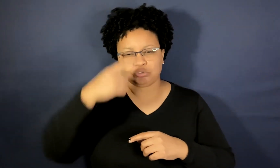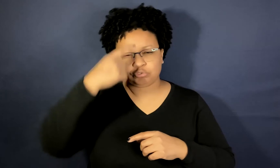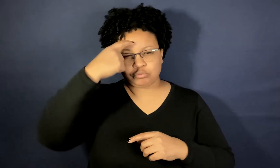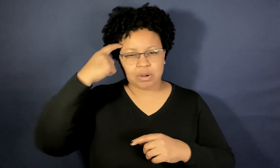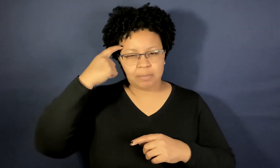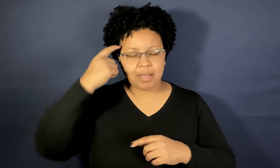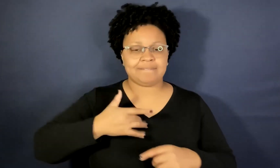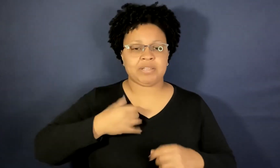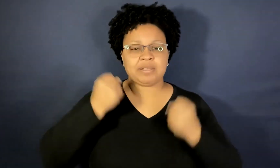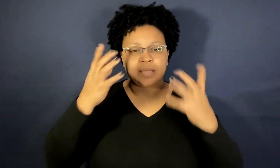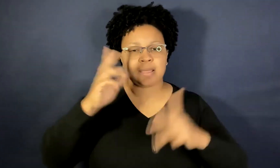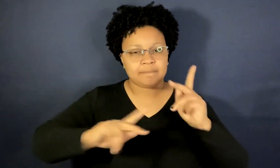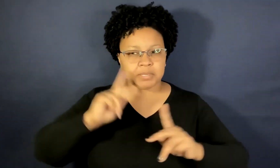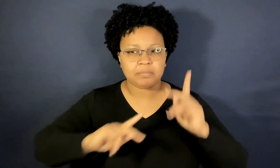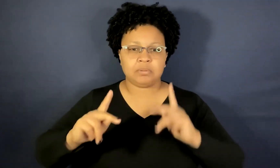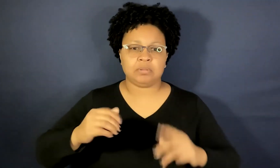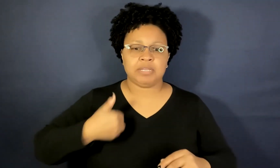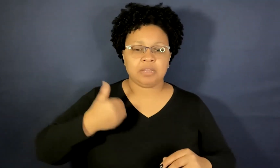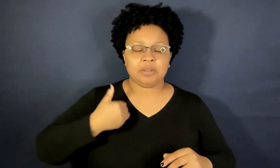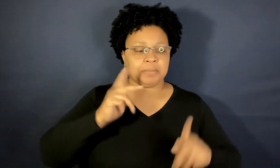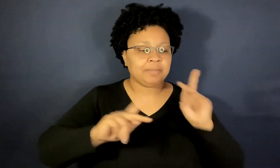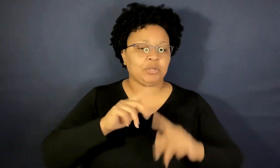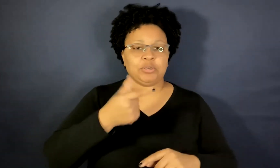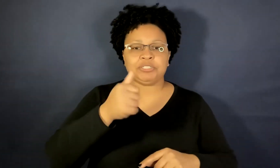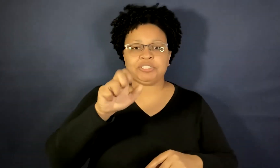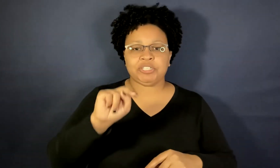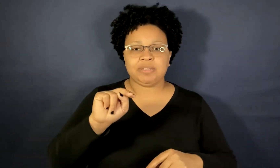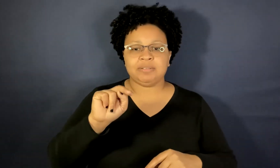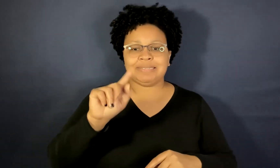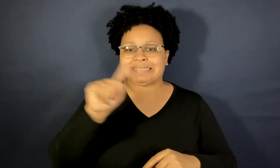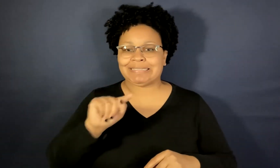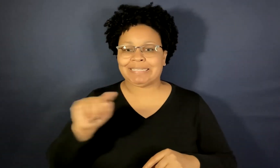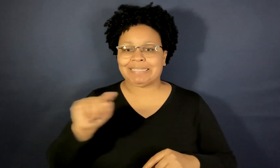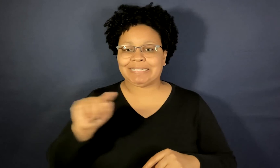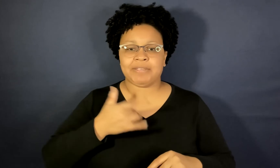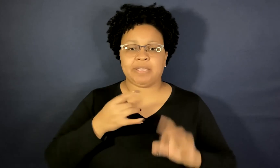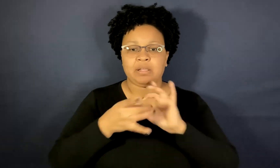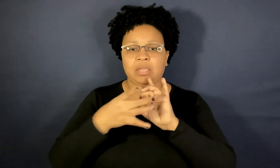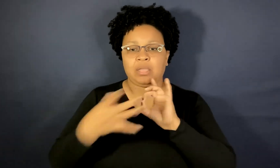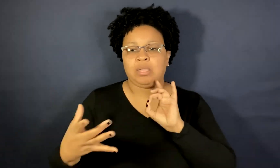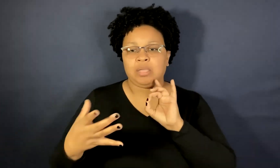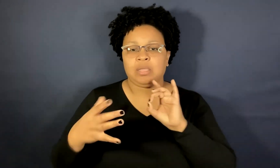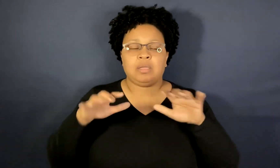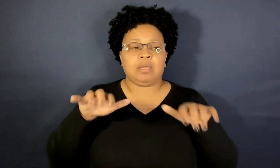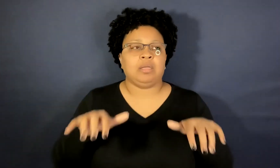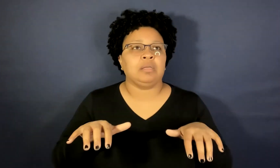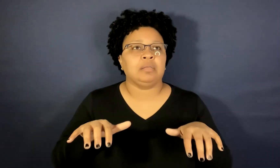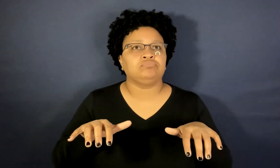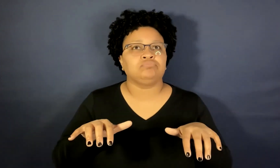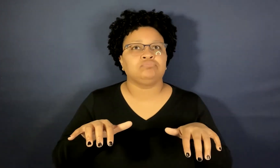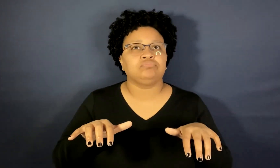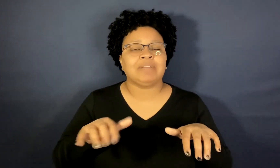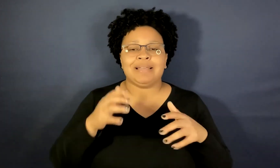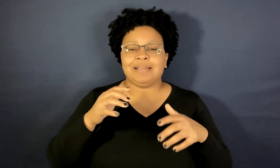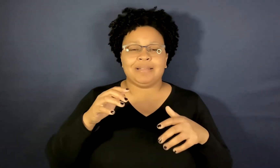younger people, millennial and Gen Z, feeling very despondent about the lack of response to climate change, feeling